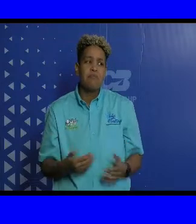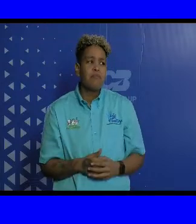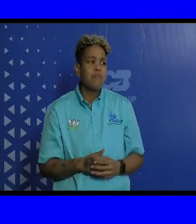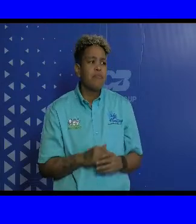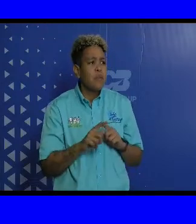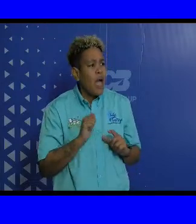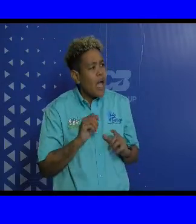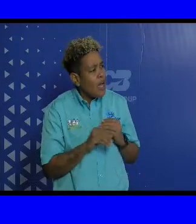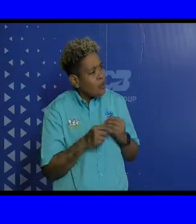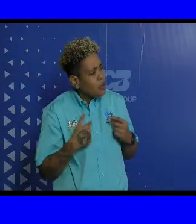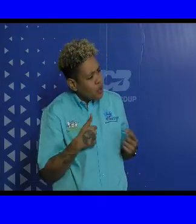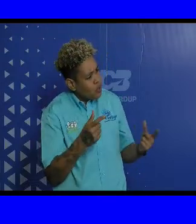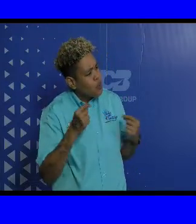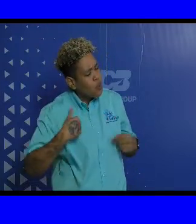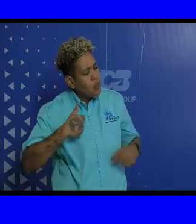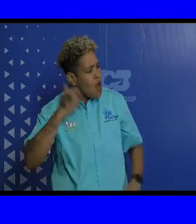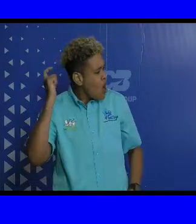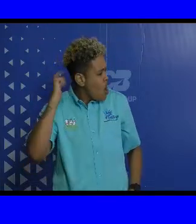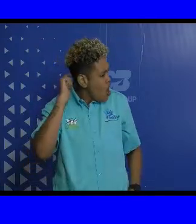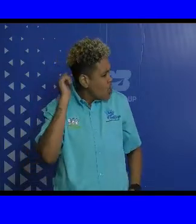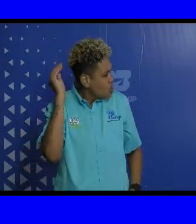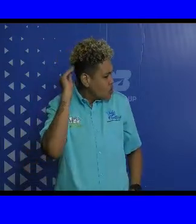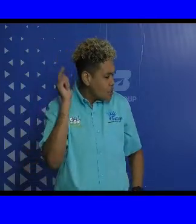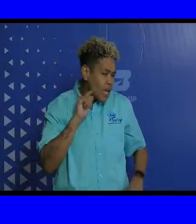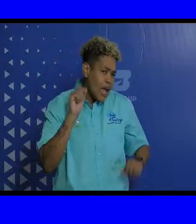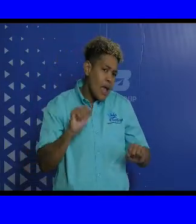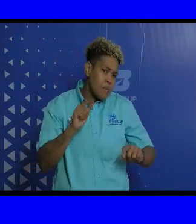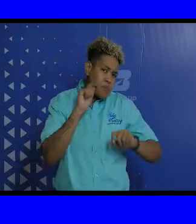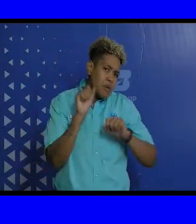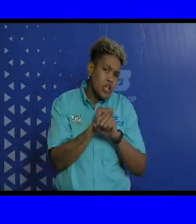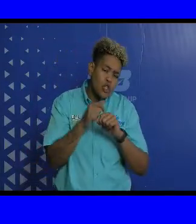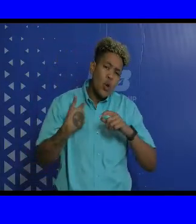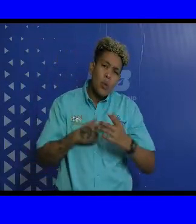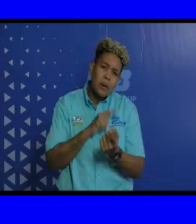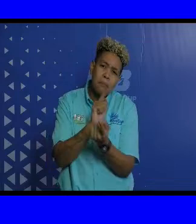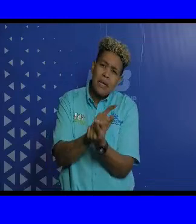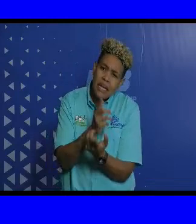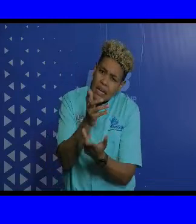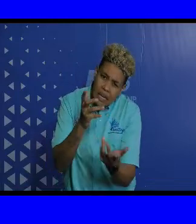But as we do that, we're very conscious of being able to make sure that we meet